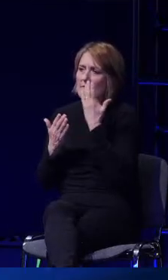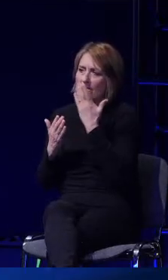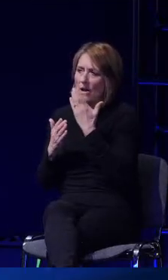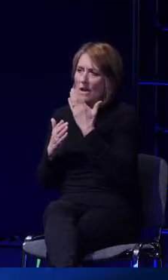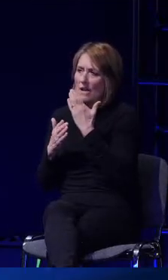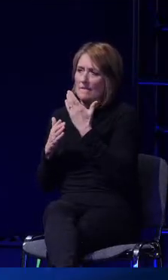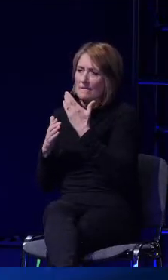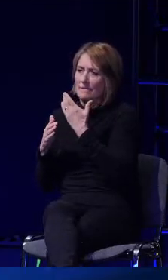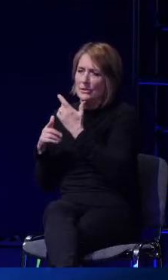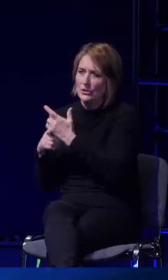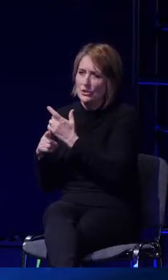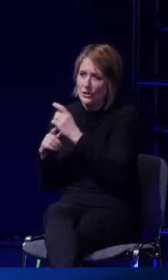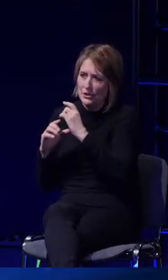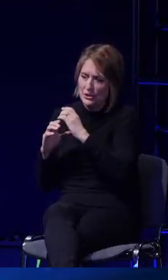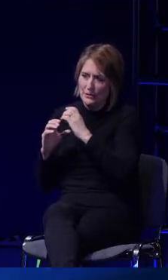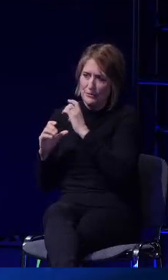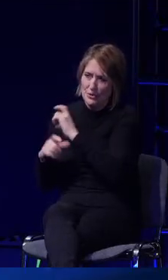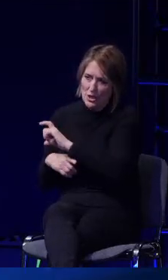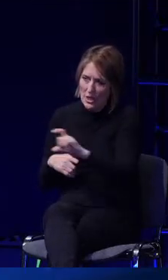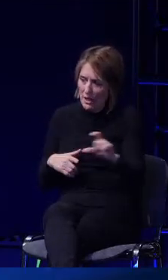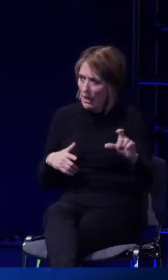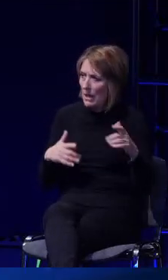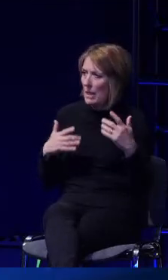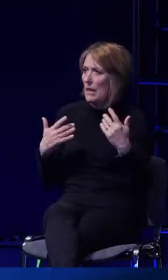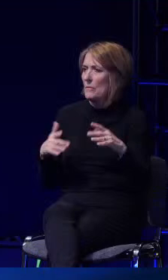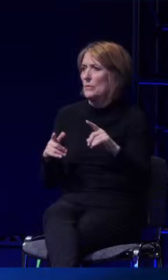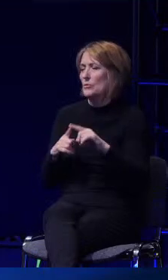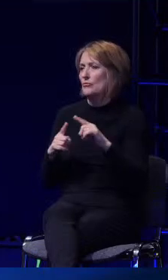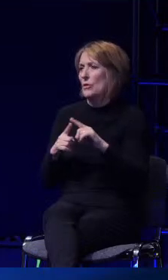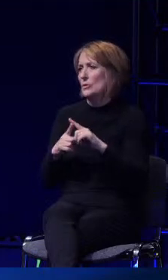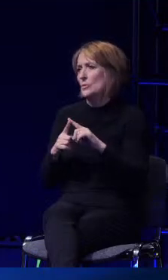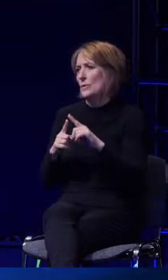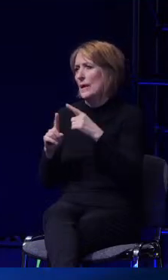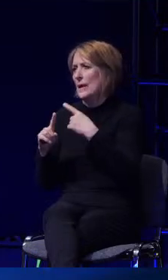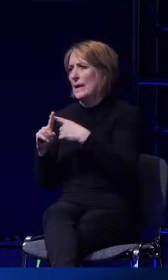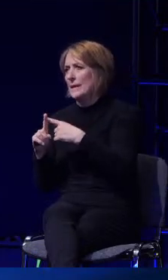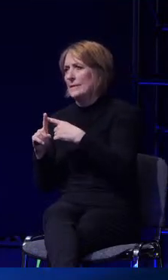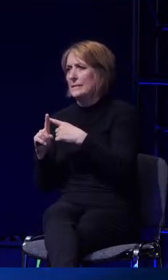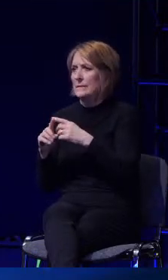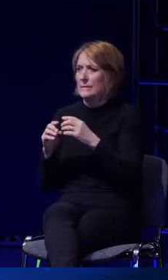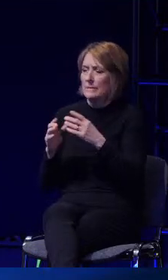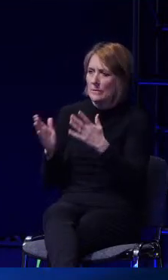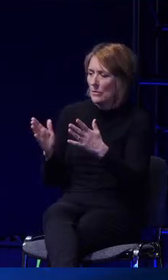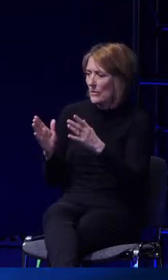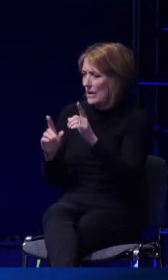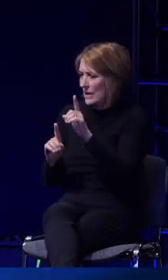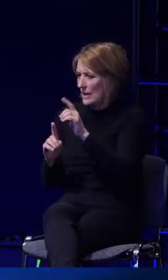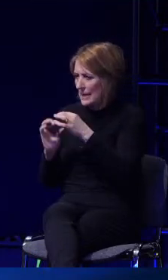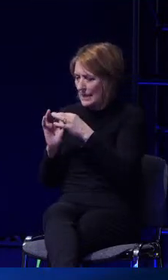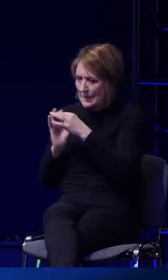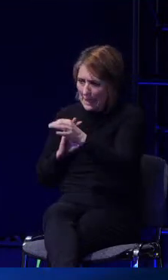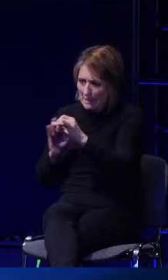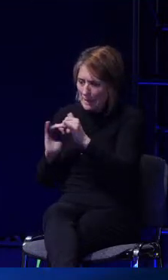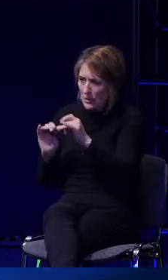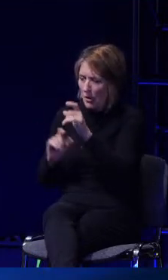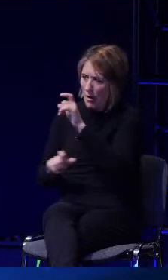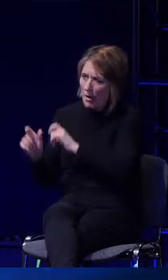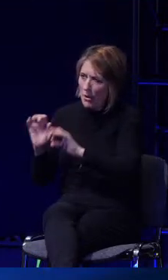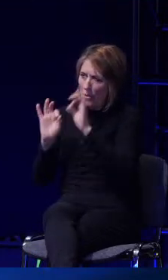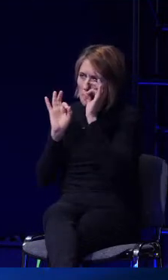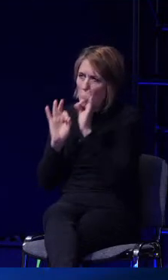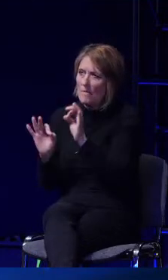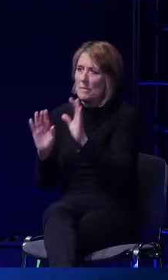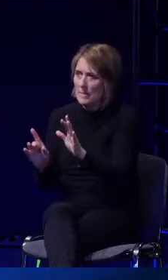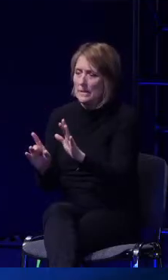else was, we would try and get the Prac Sparks to build everything with the same exact tape, so the color, might not have been perfect, but it was at least the